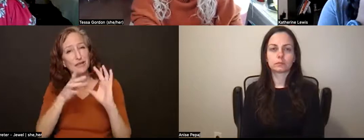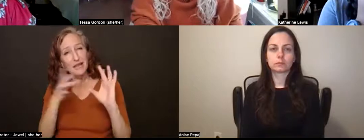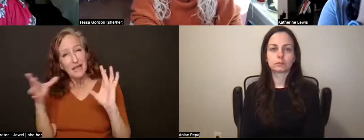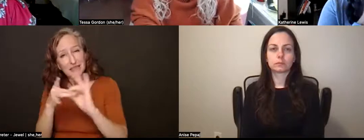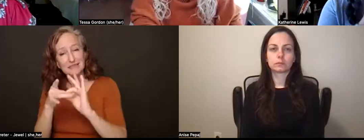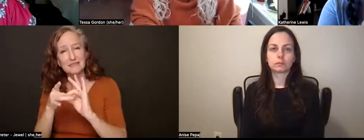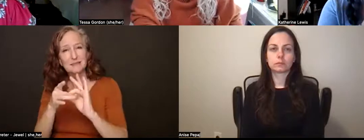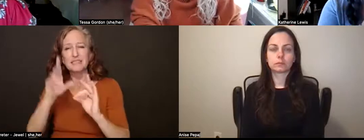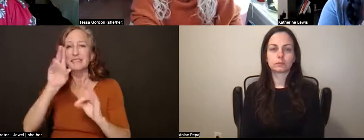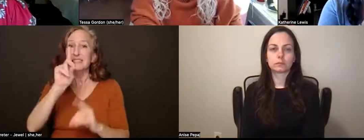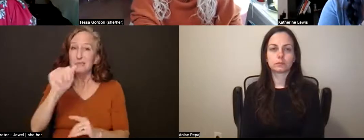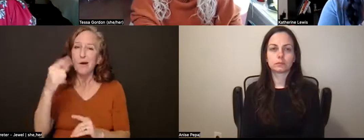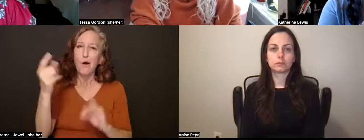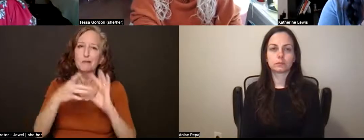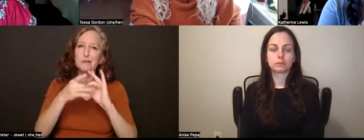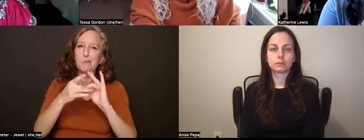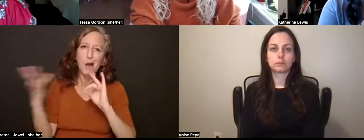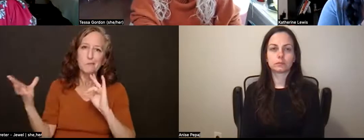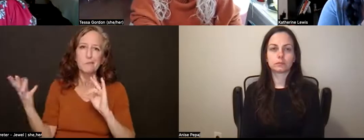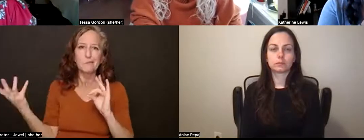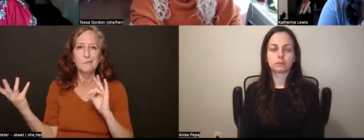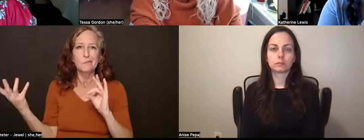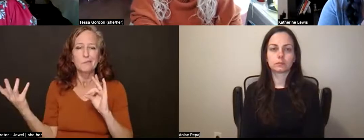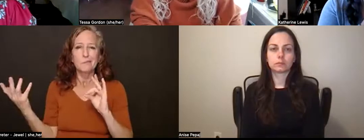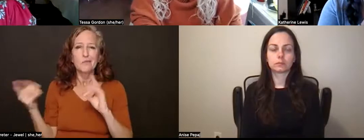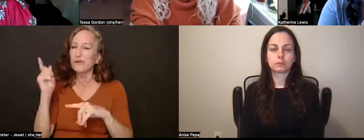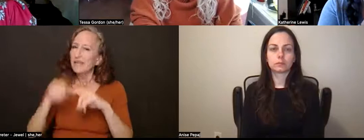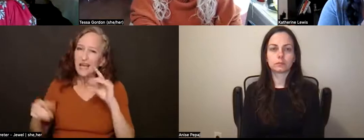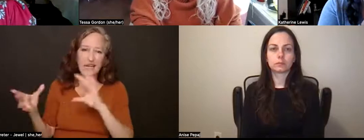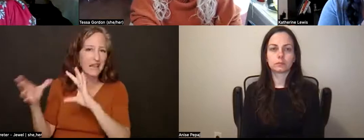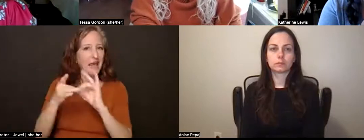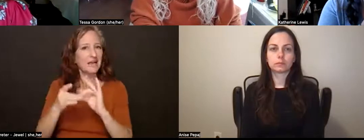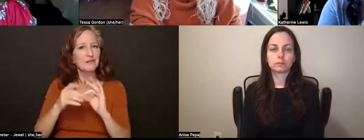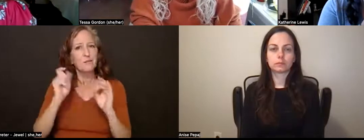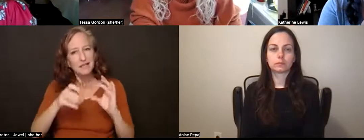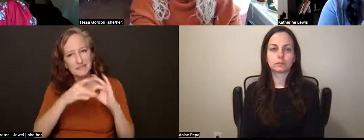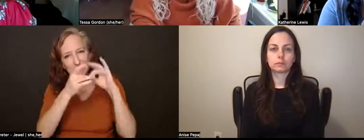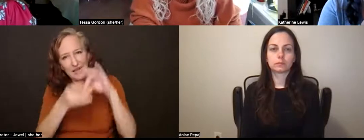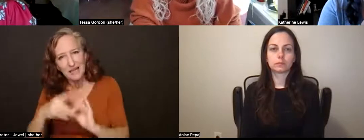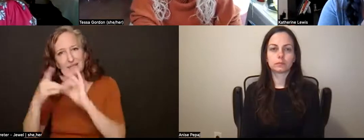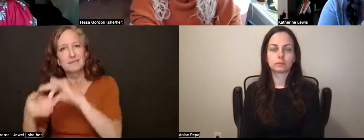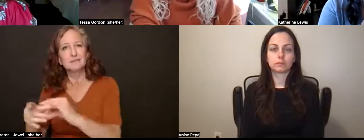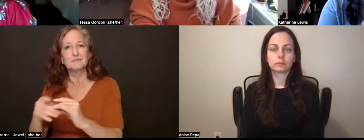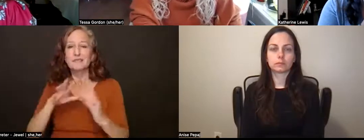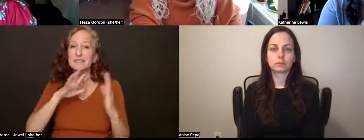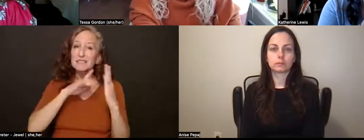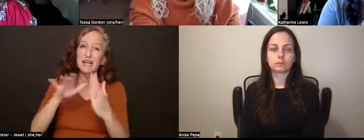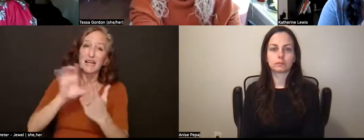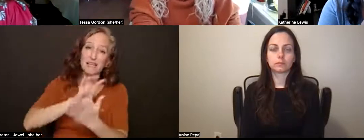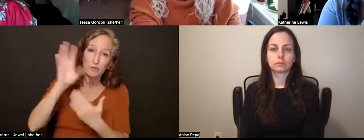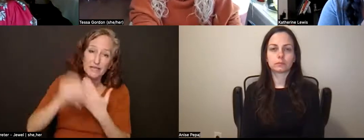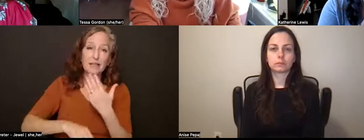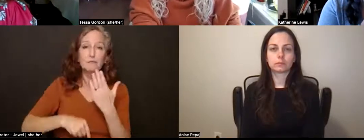always disconnected. You have to connect us. If you can't connect the dots, we're not going to move forward. So study curriculums,